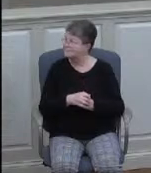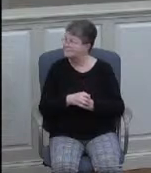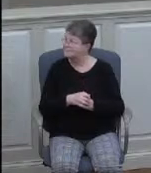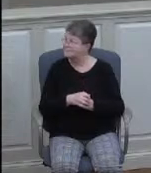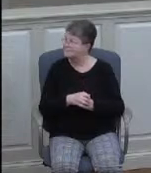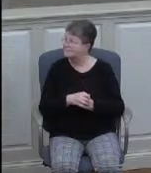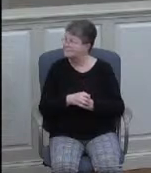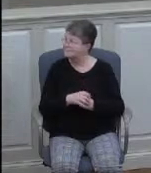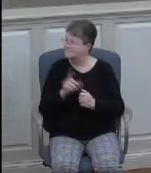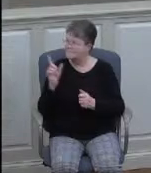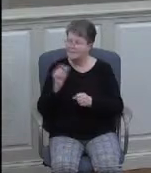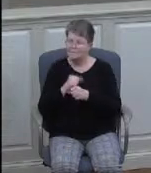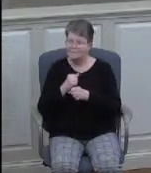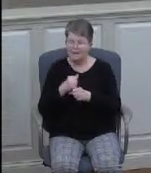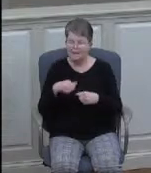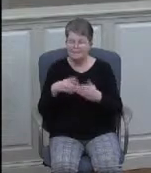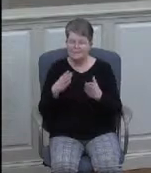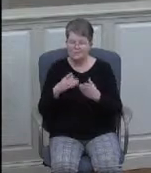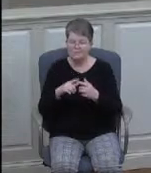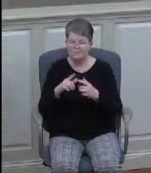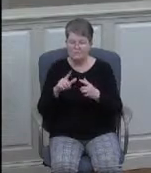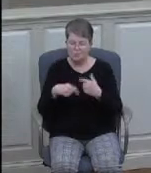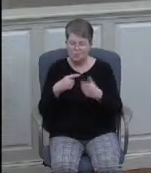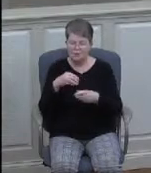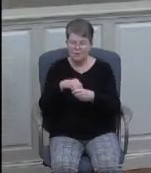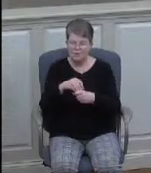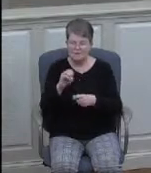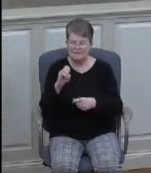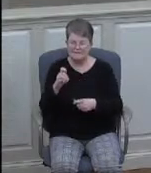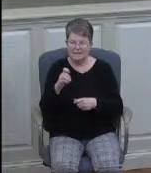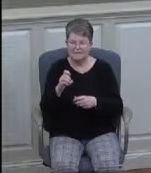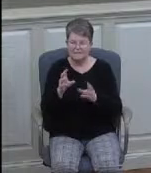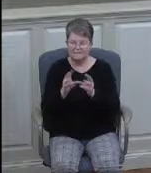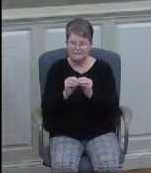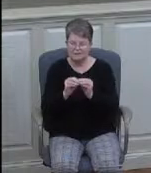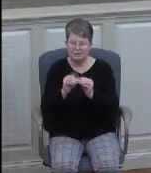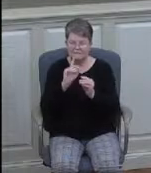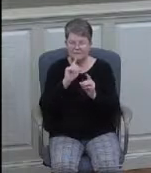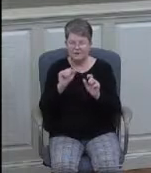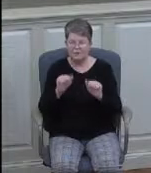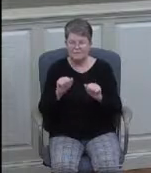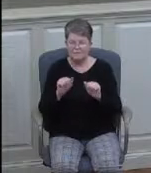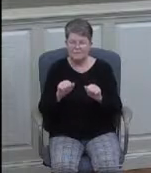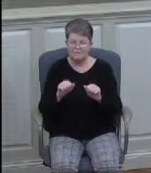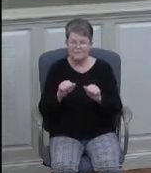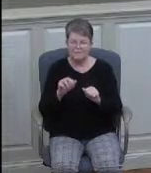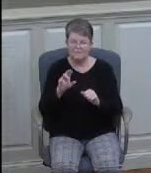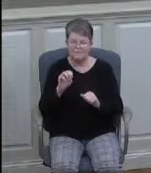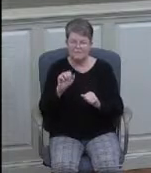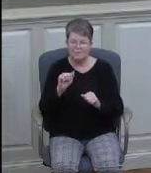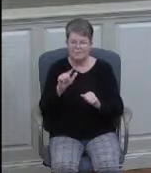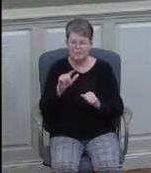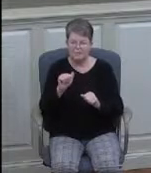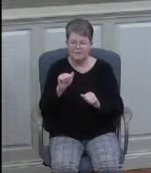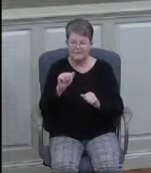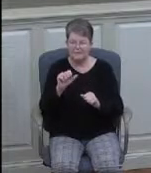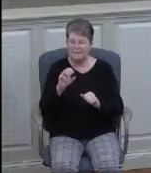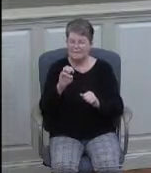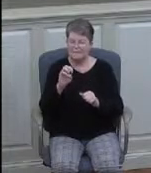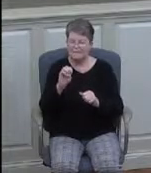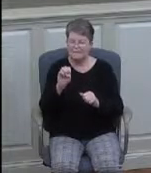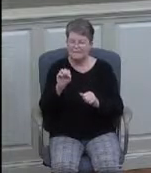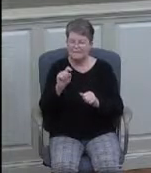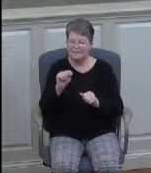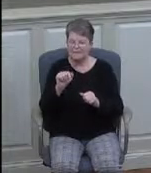I'll do it. You want to do it? I'll make a motion to go into executive session for potential real estate property acquisition